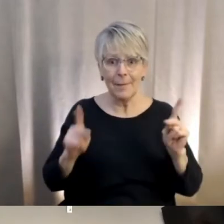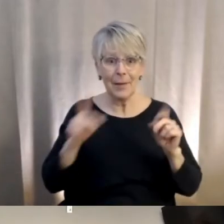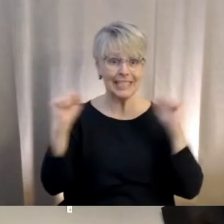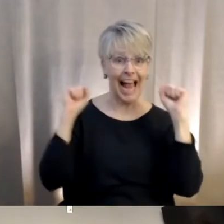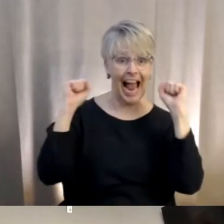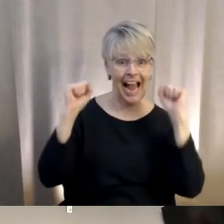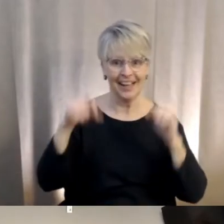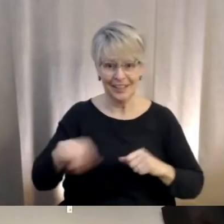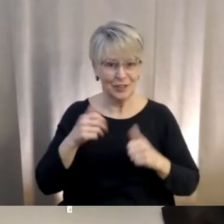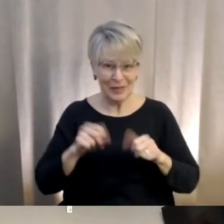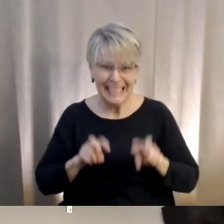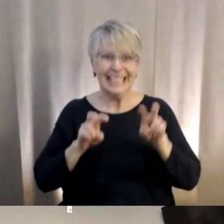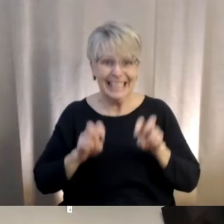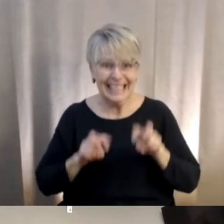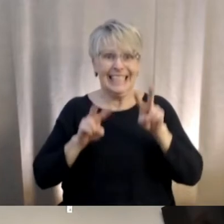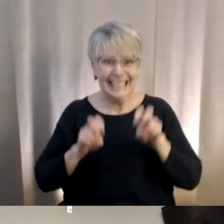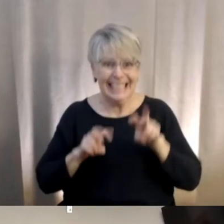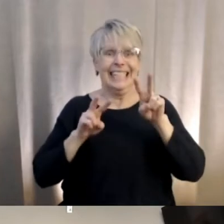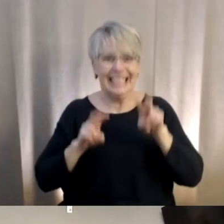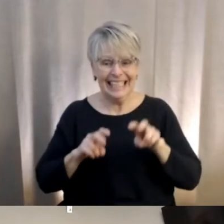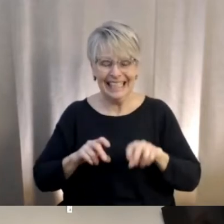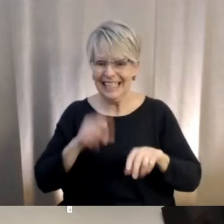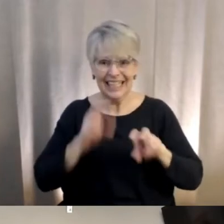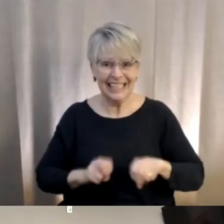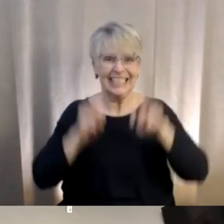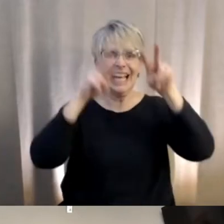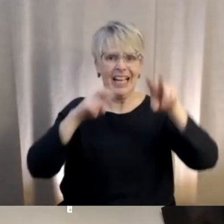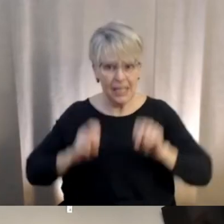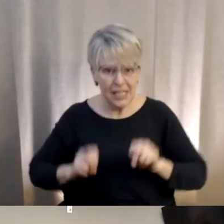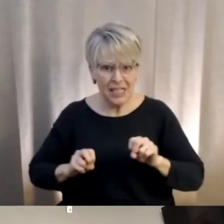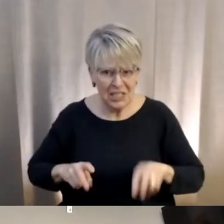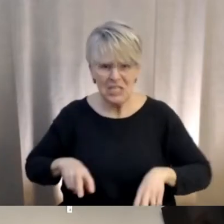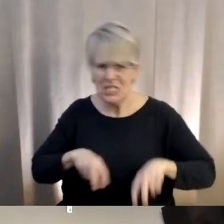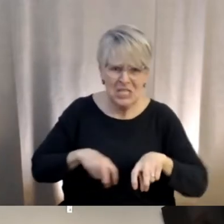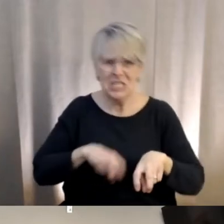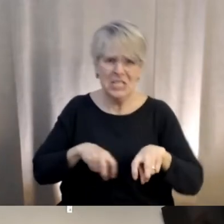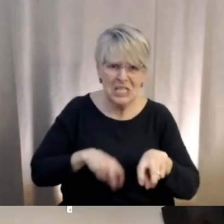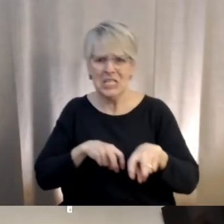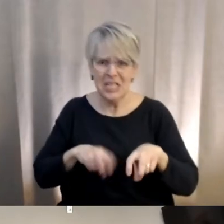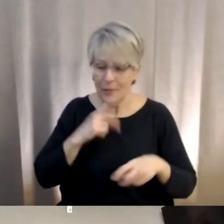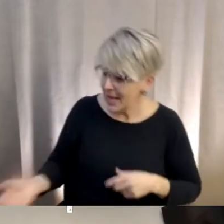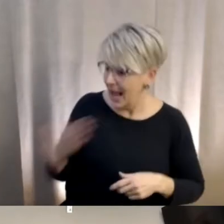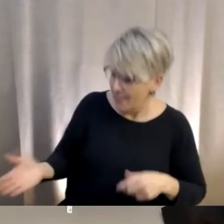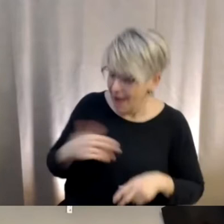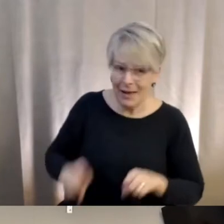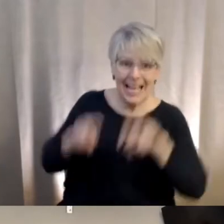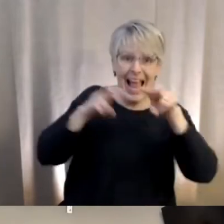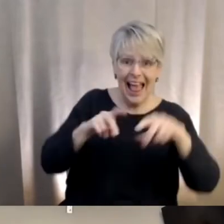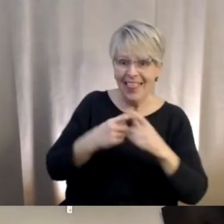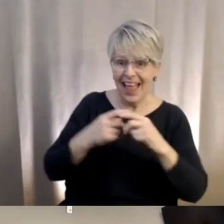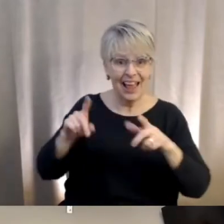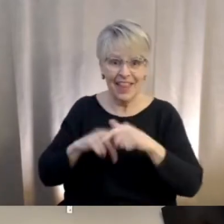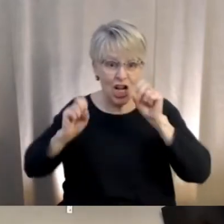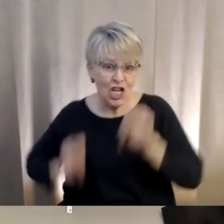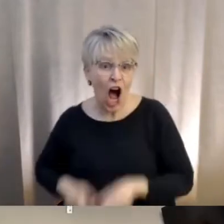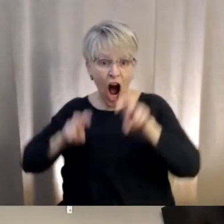her, and she's really trying, and she's jumping, and she's not having success. And she goes down and she hesitates. She's like, I don't know. I'm like, come on, girl, you can do it. And then she